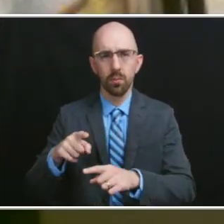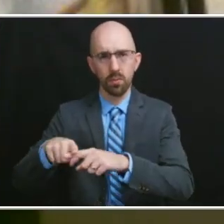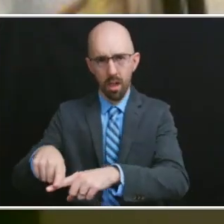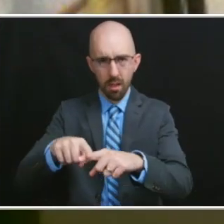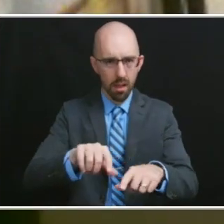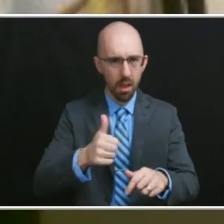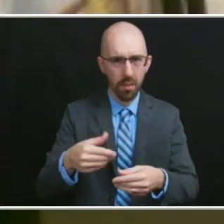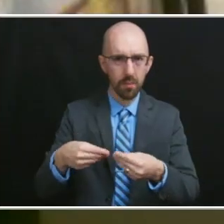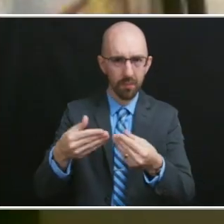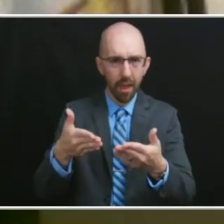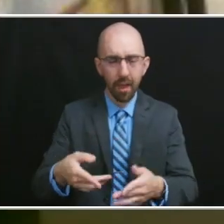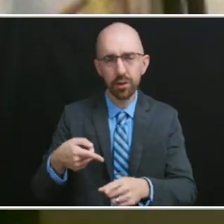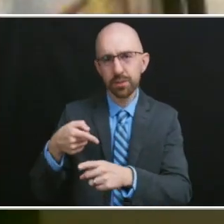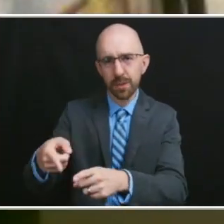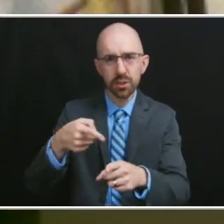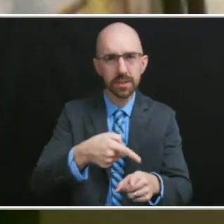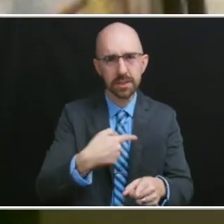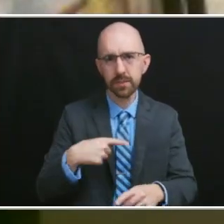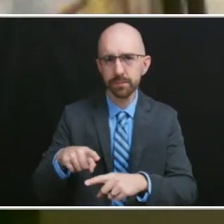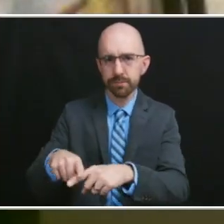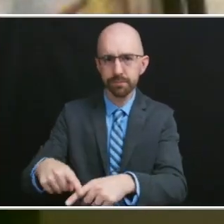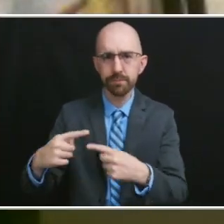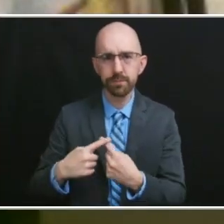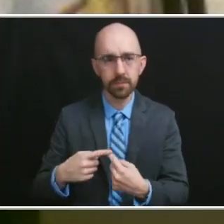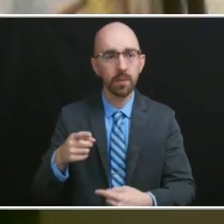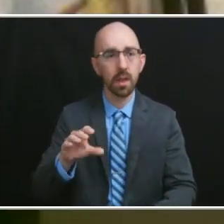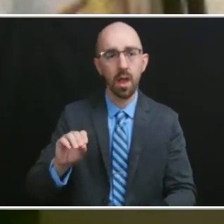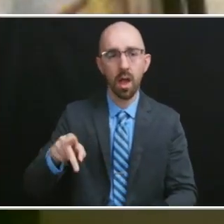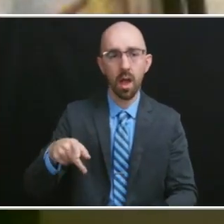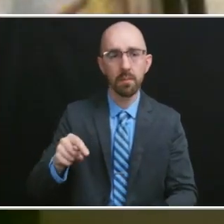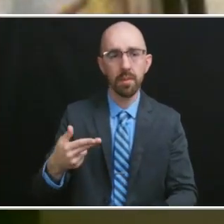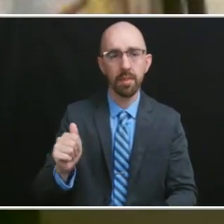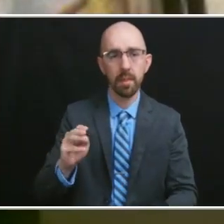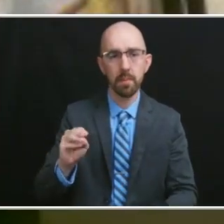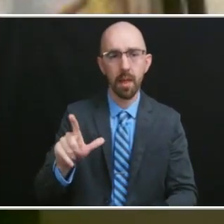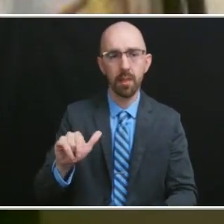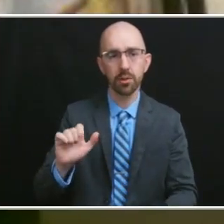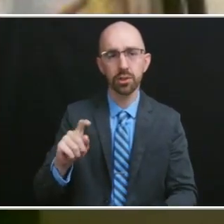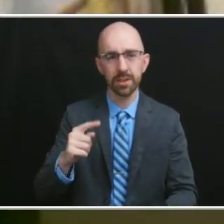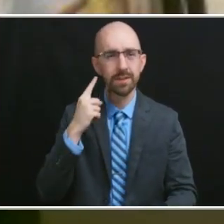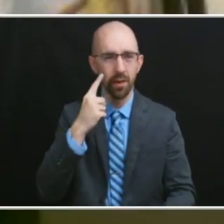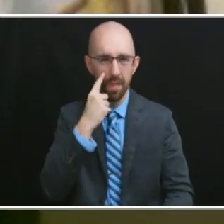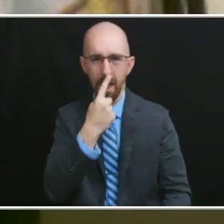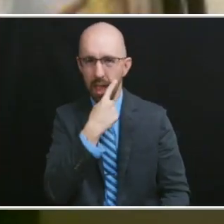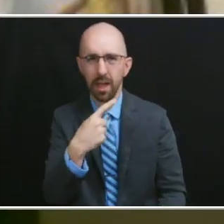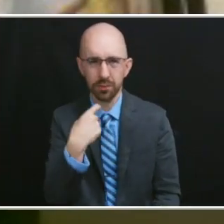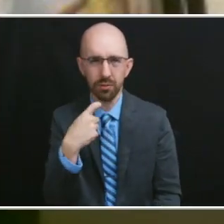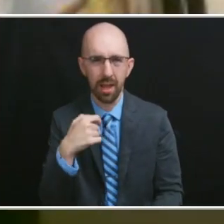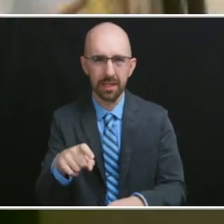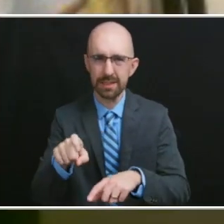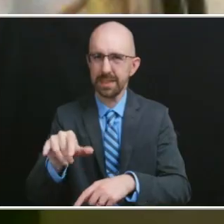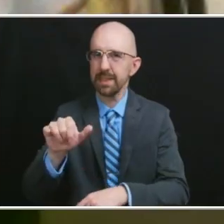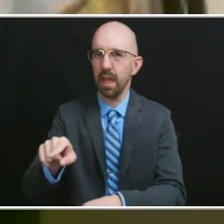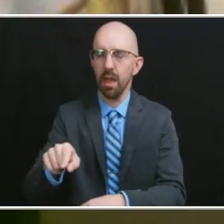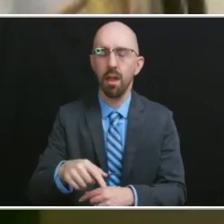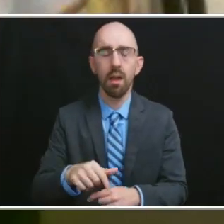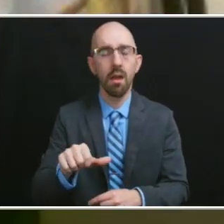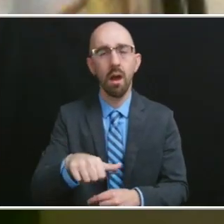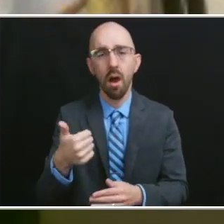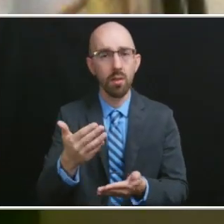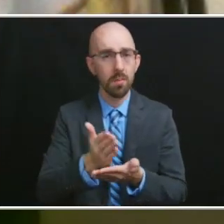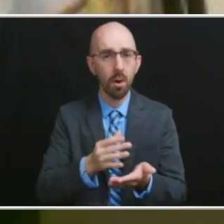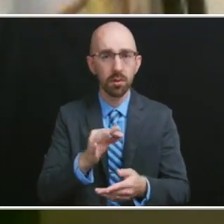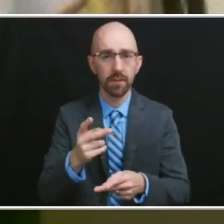other specialties. So an ophthalmologist, for example, is crucial for the management of dry eye symptoms, but also for other aspects of the